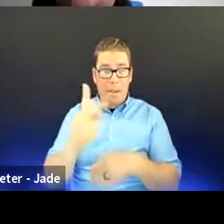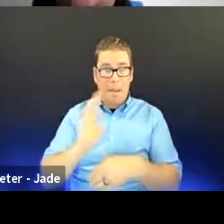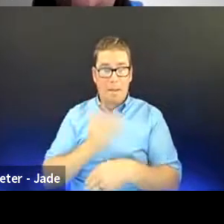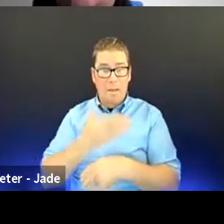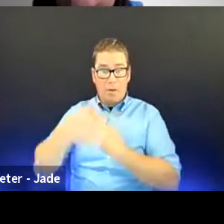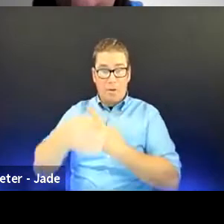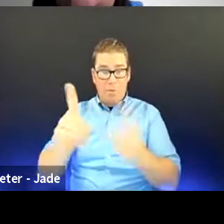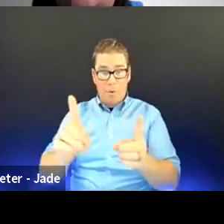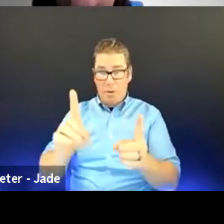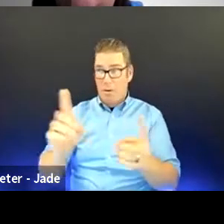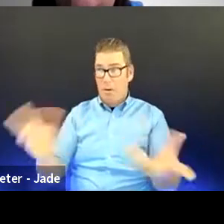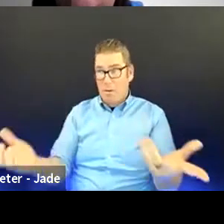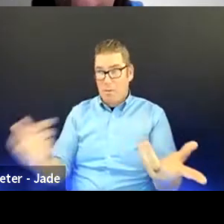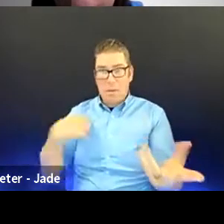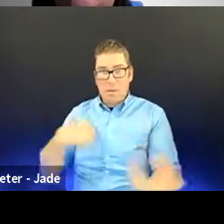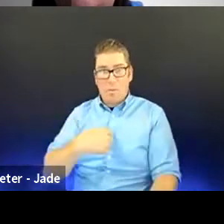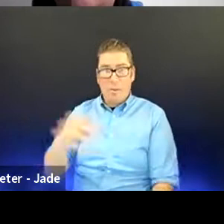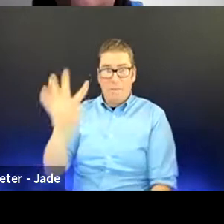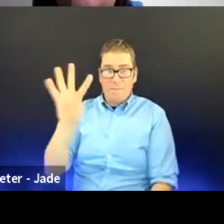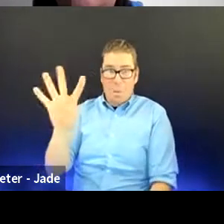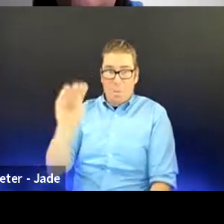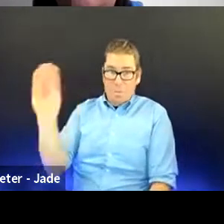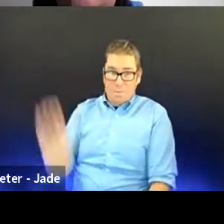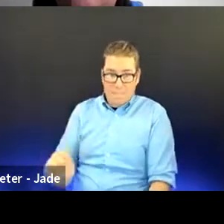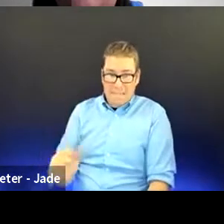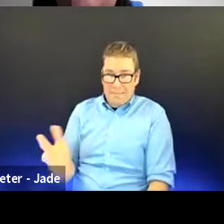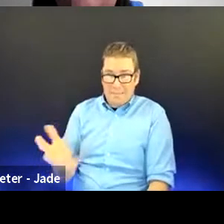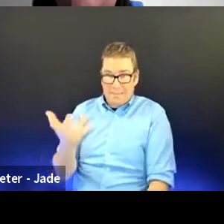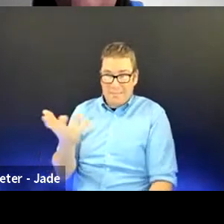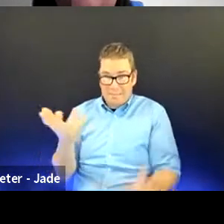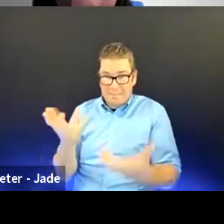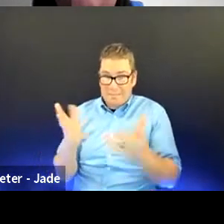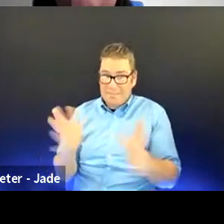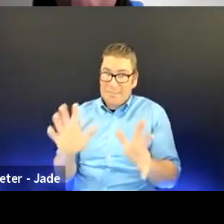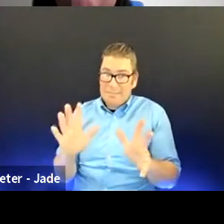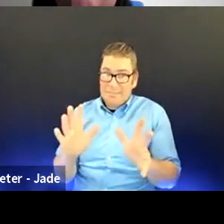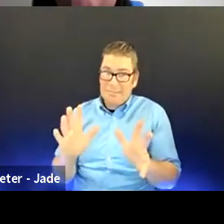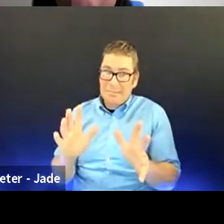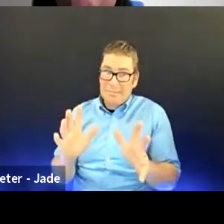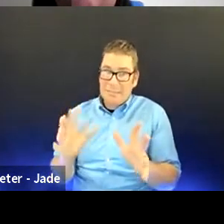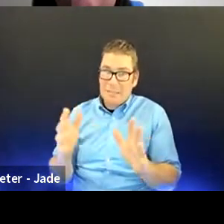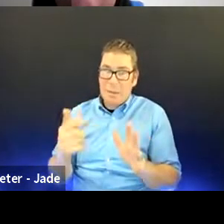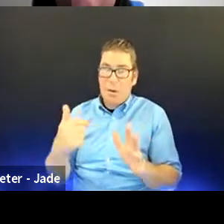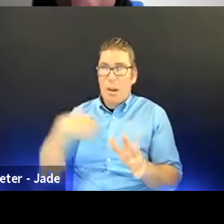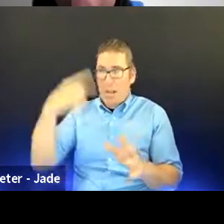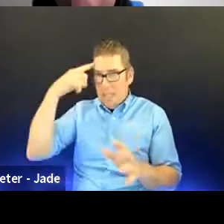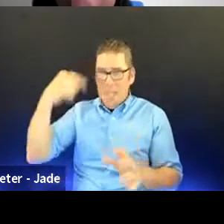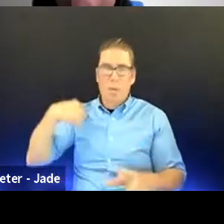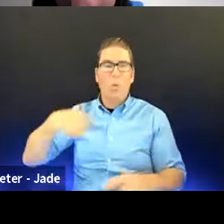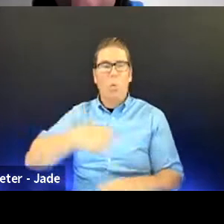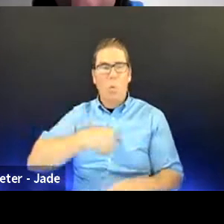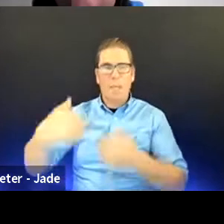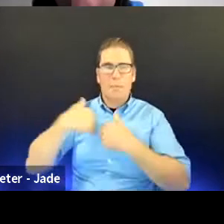faculty, staff, and administration at the college, 4%. So what I would say is we have to say something, but also